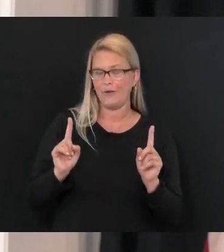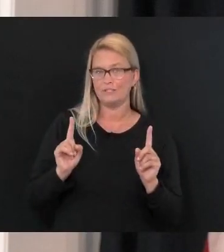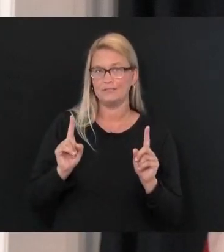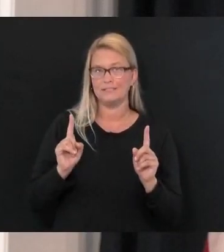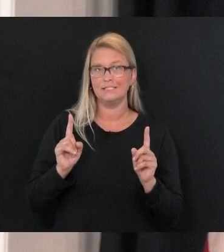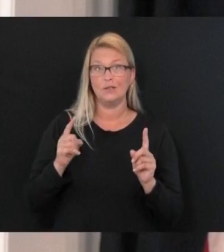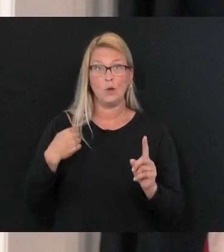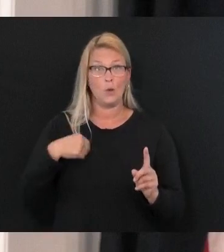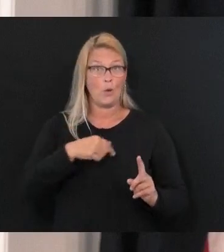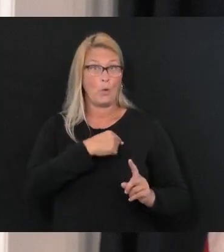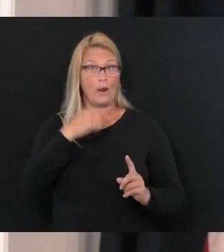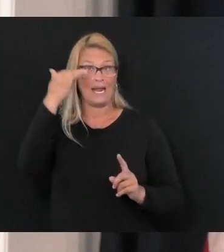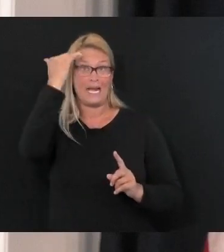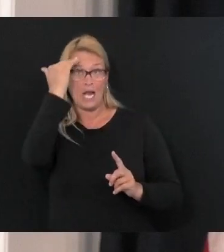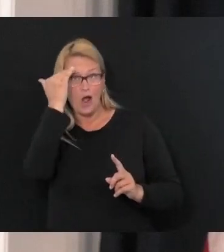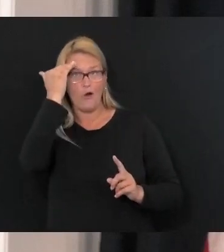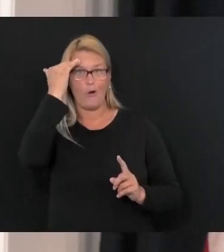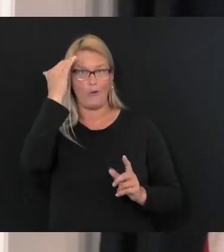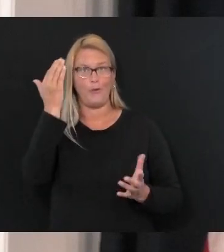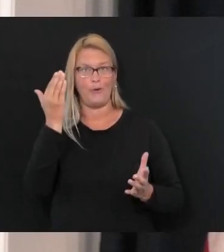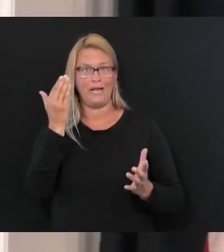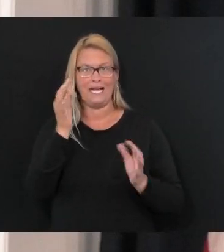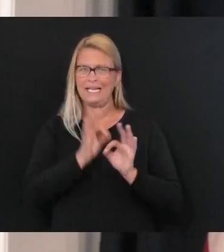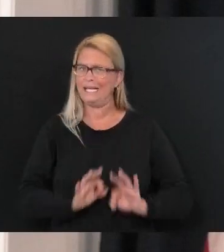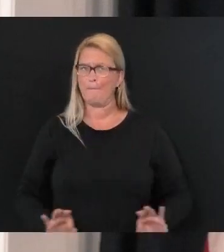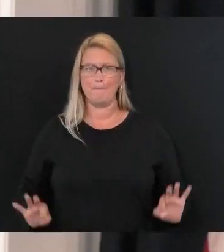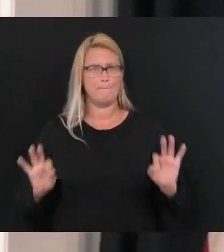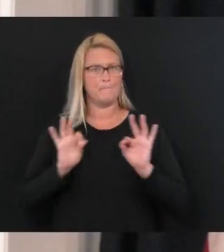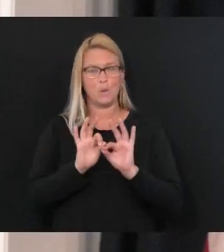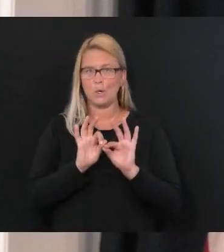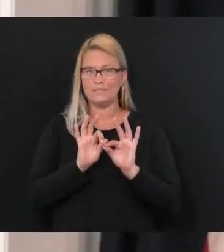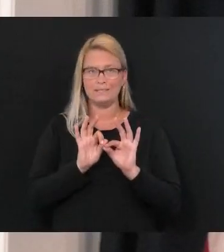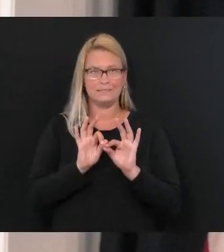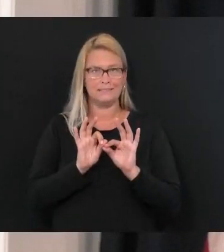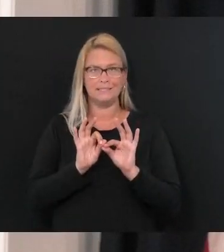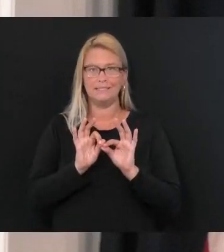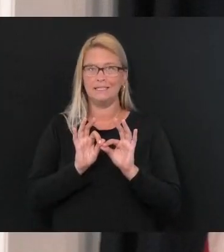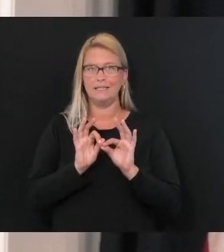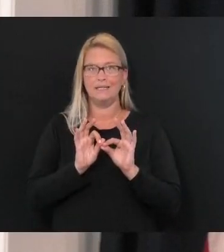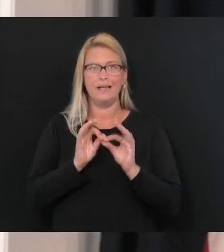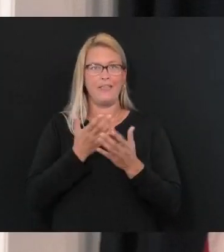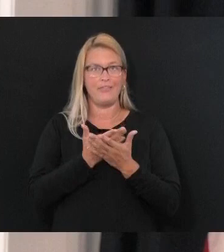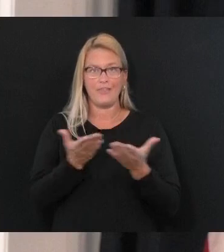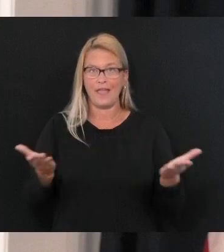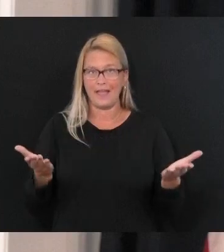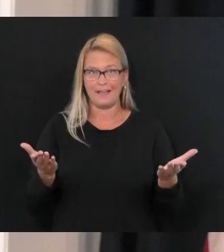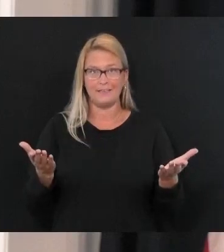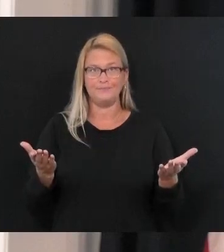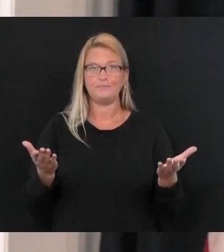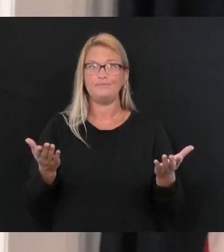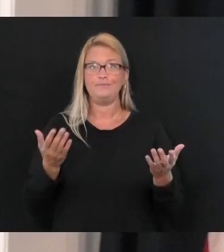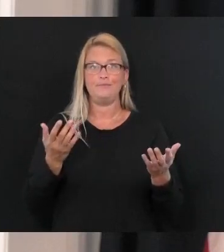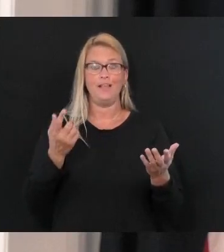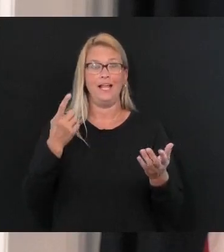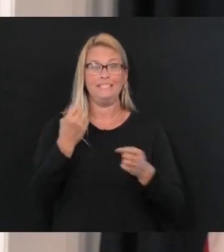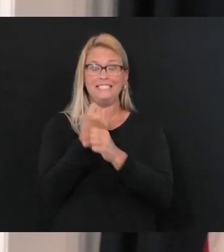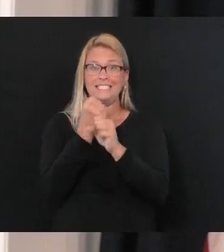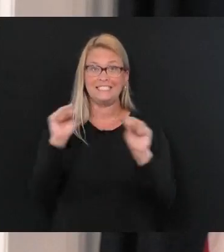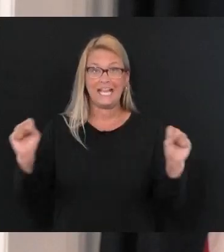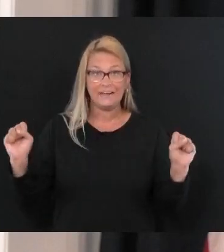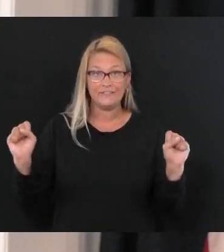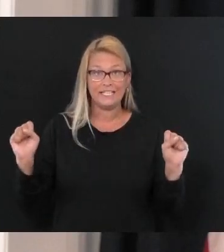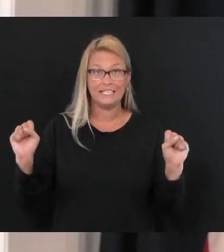we know the single most important element for the success or failure and the safety or the